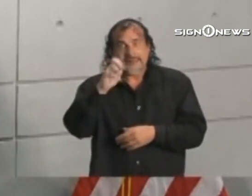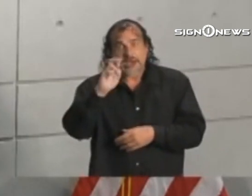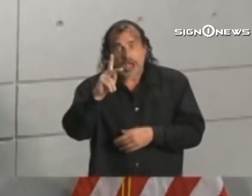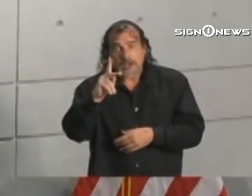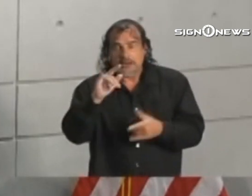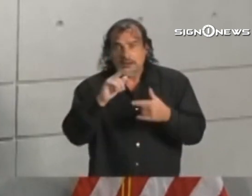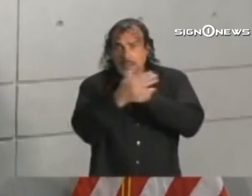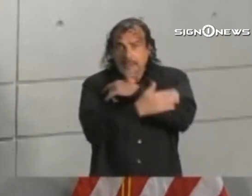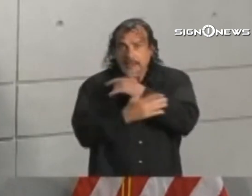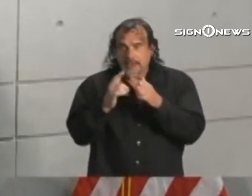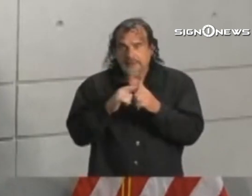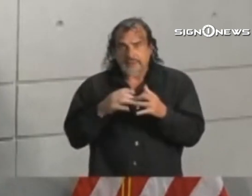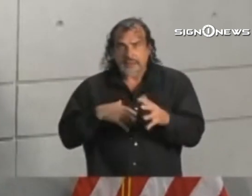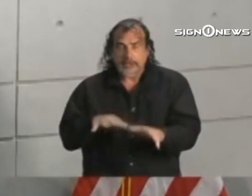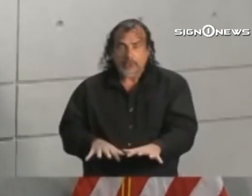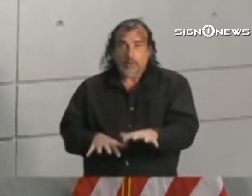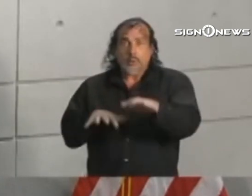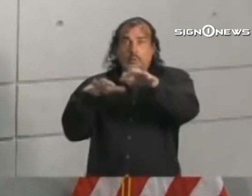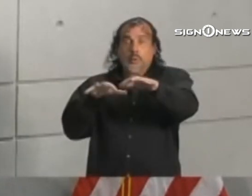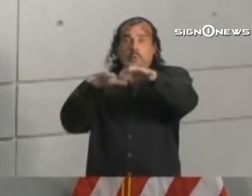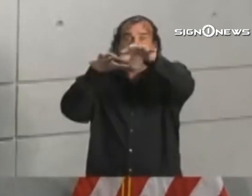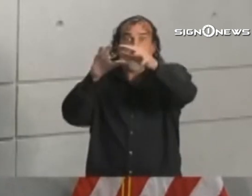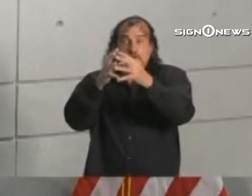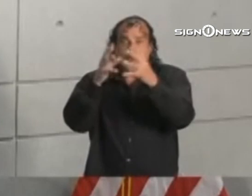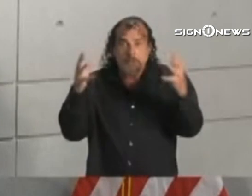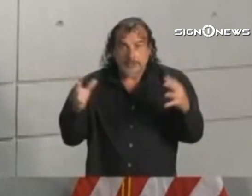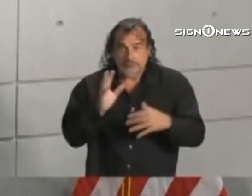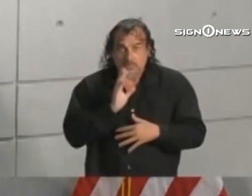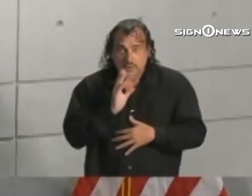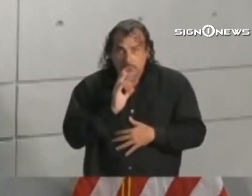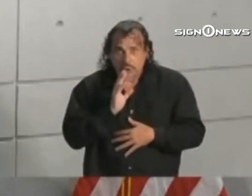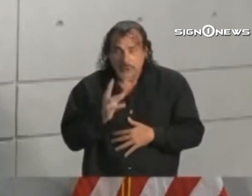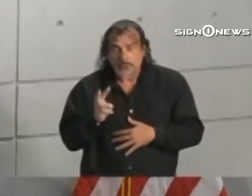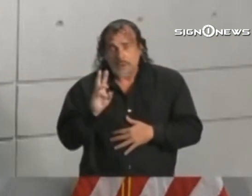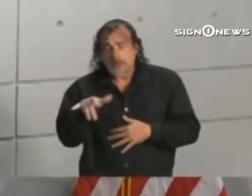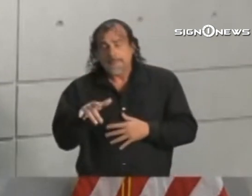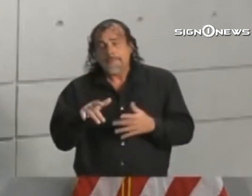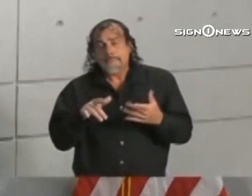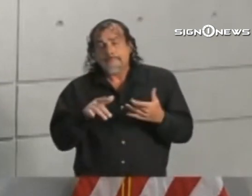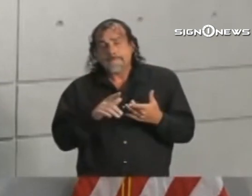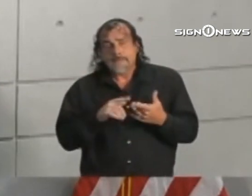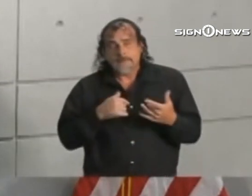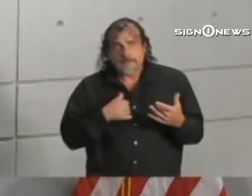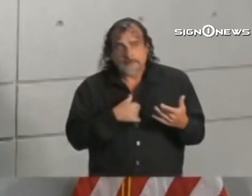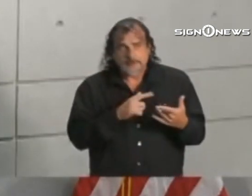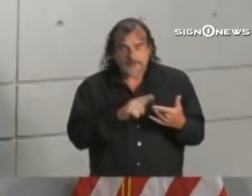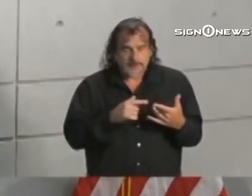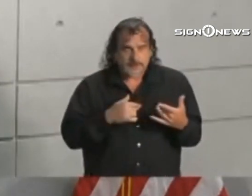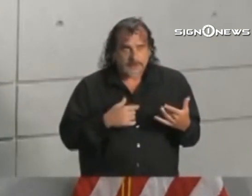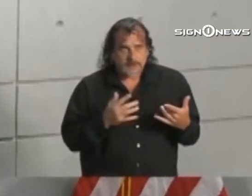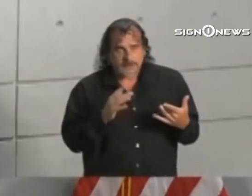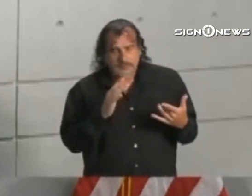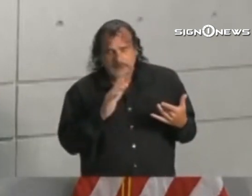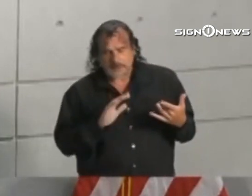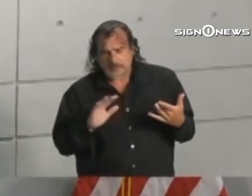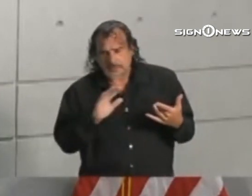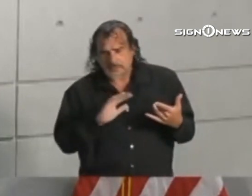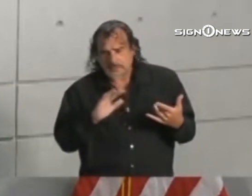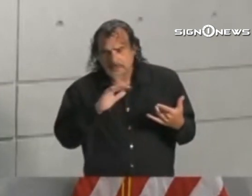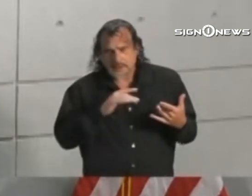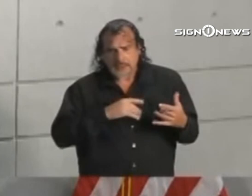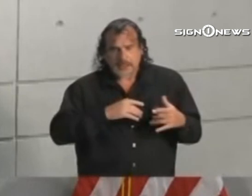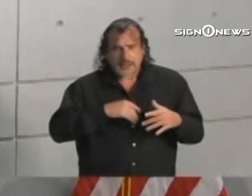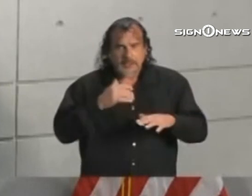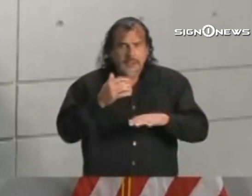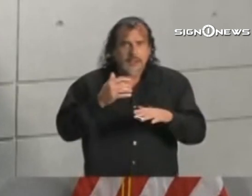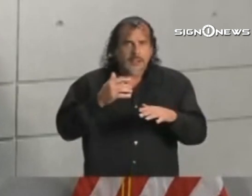additional surge. We always have our aviation assets available. We particularly at this particular time have